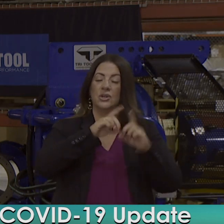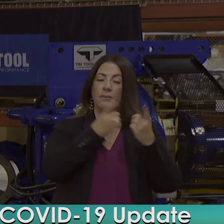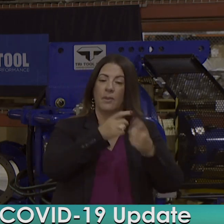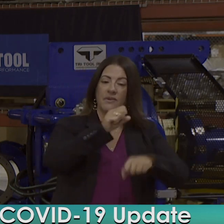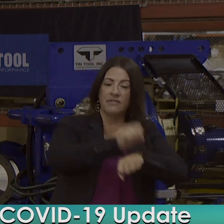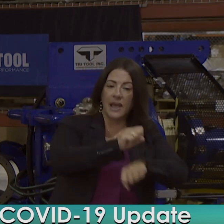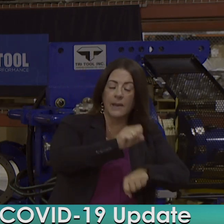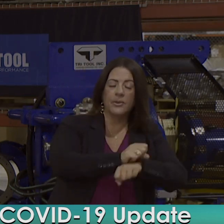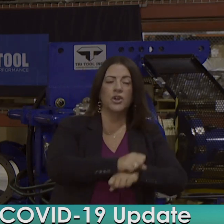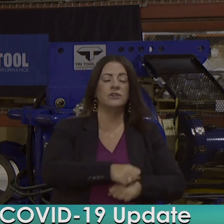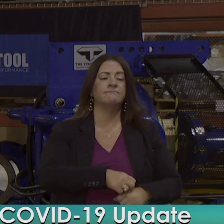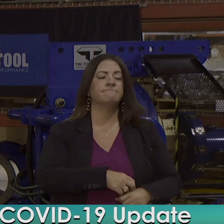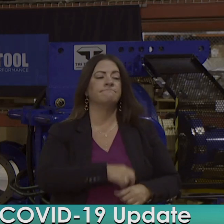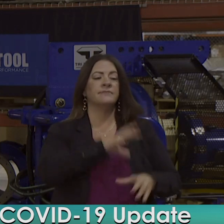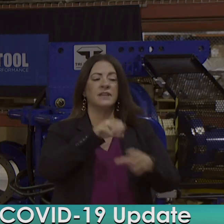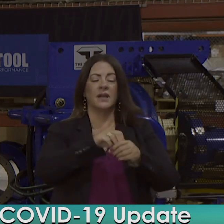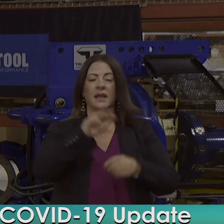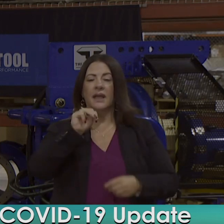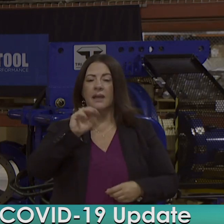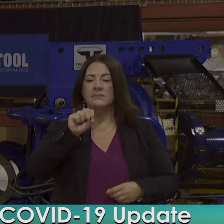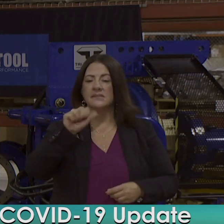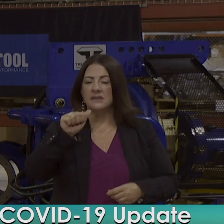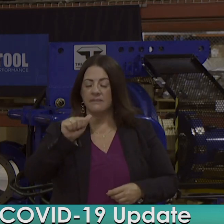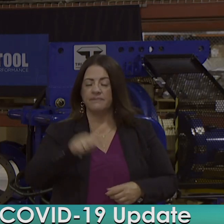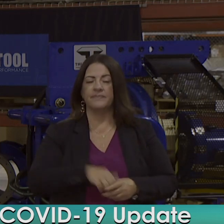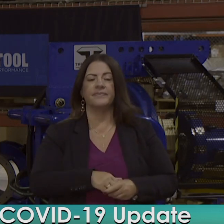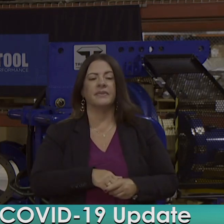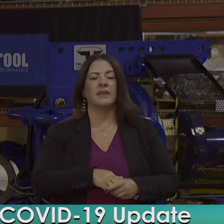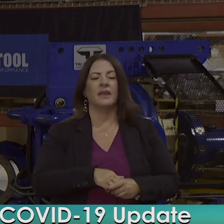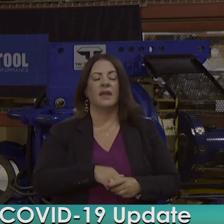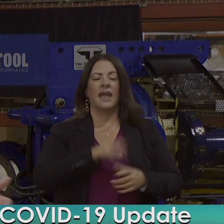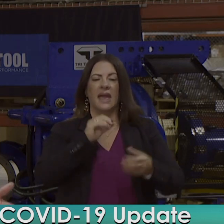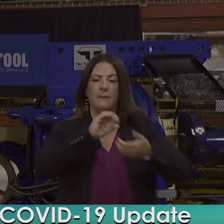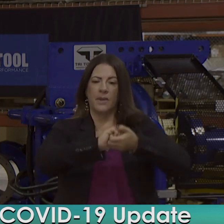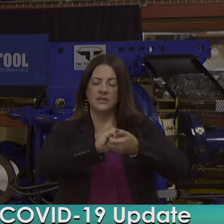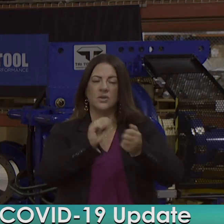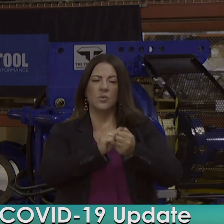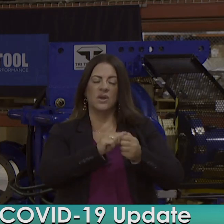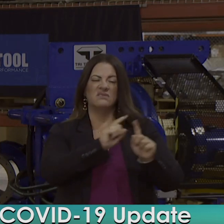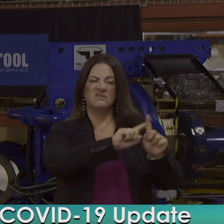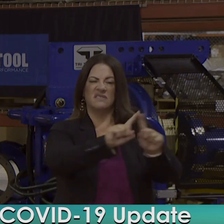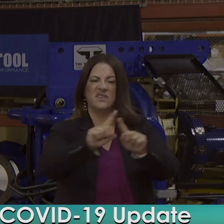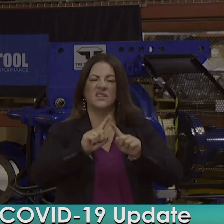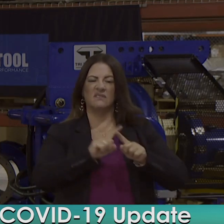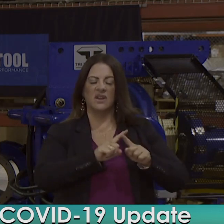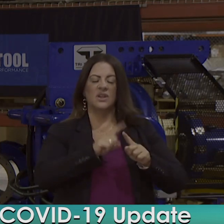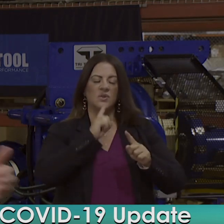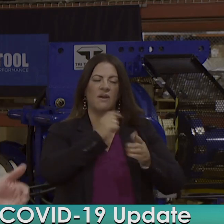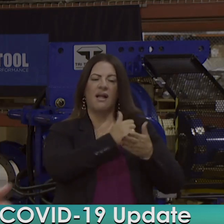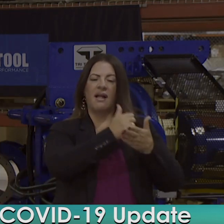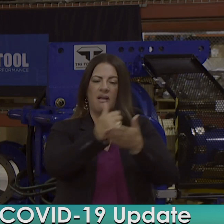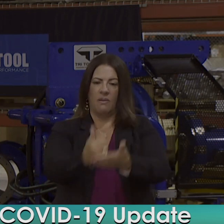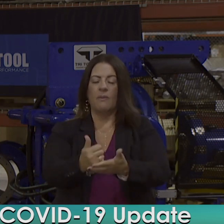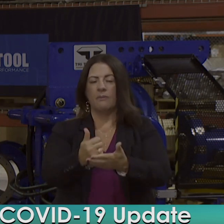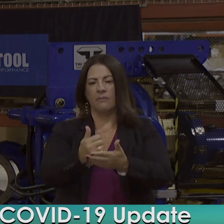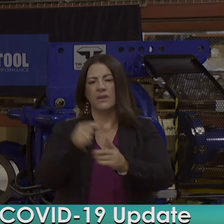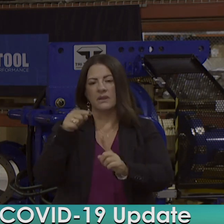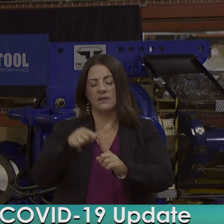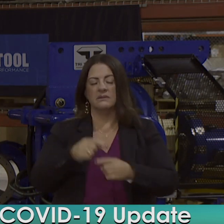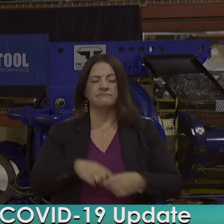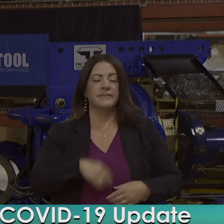includes EMSA and partnerships there, Department of California Department of Public